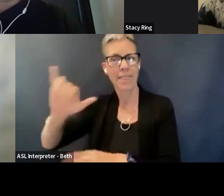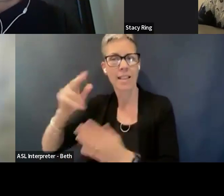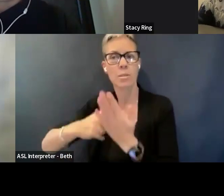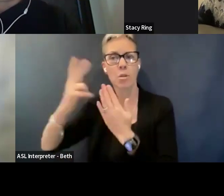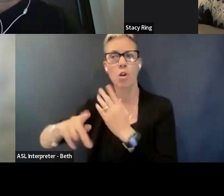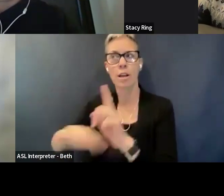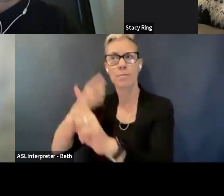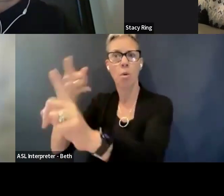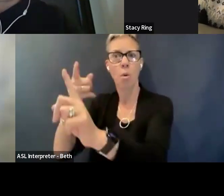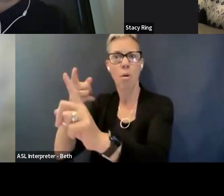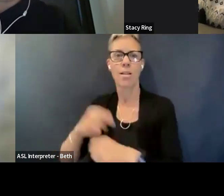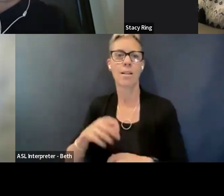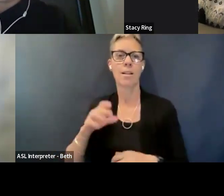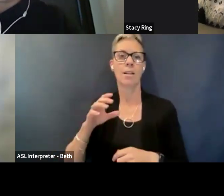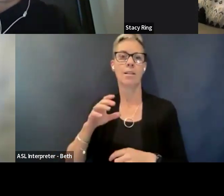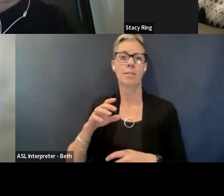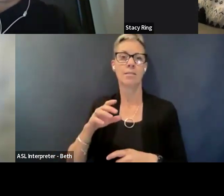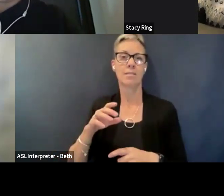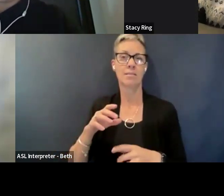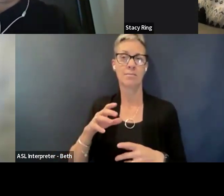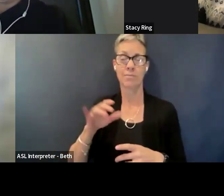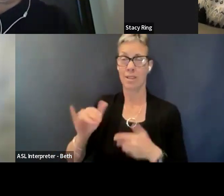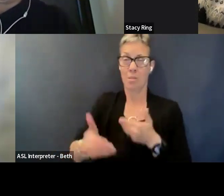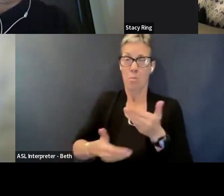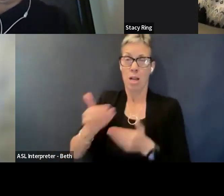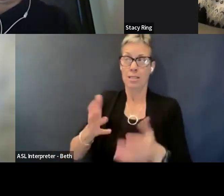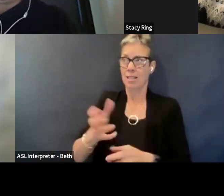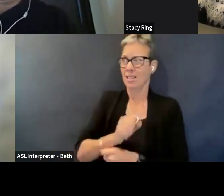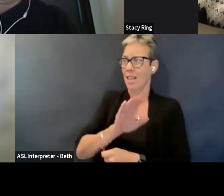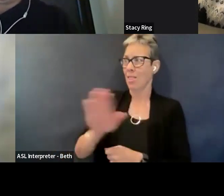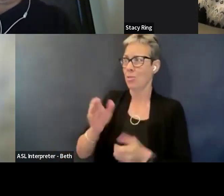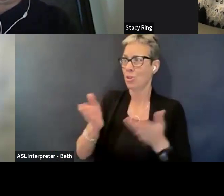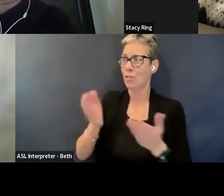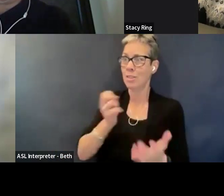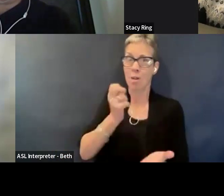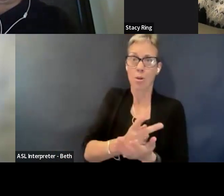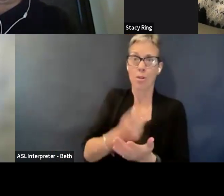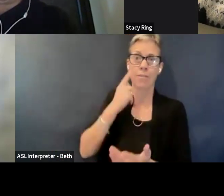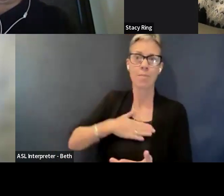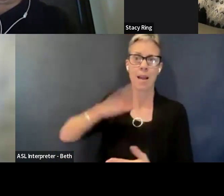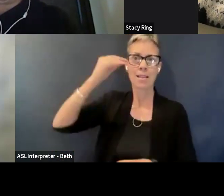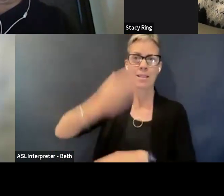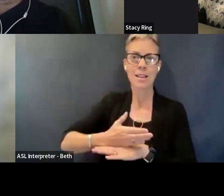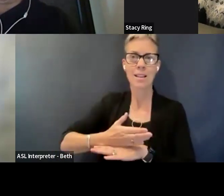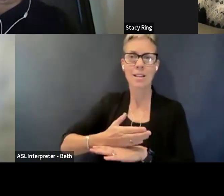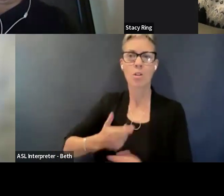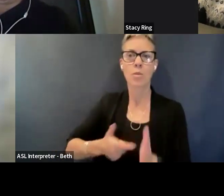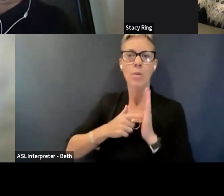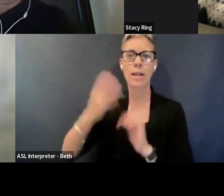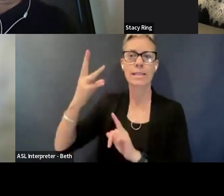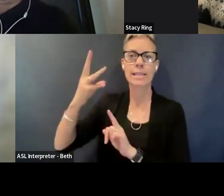do. To get this, the process to get these services approved for my son took about 6